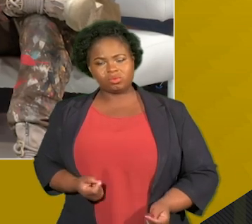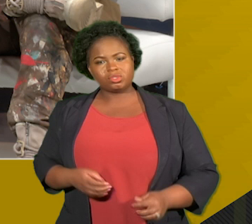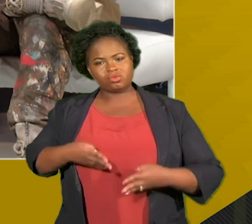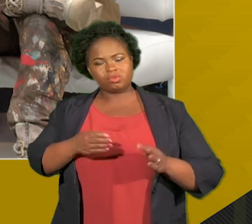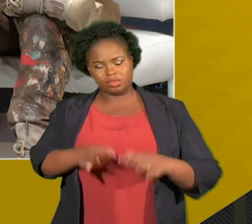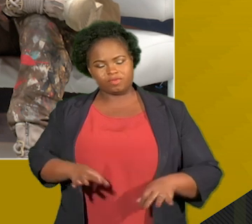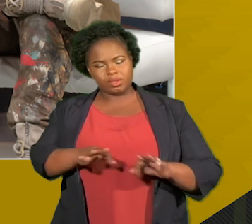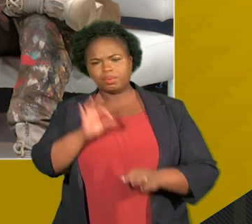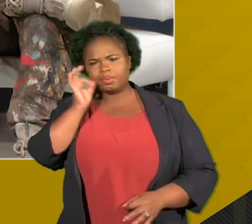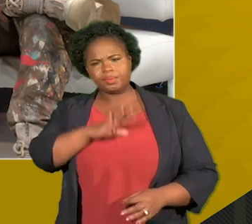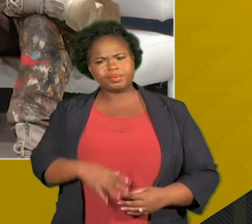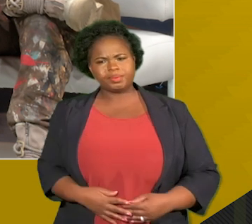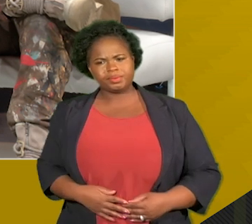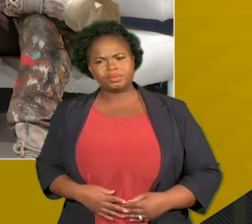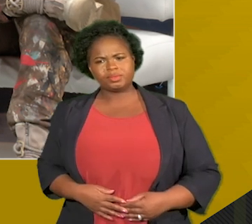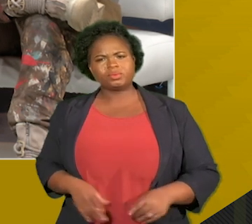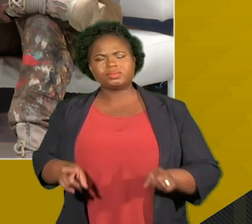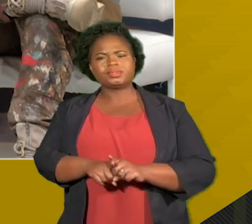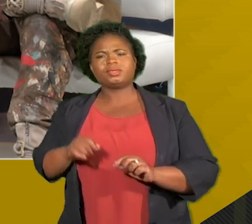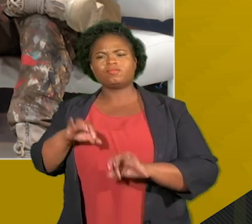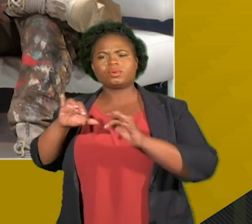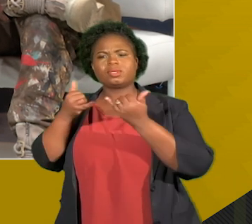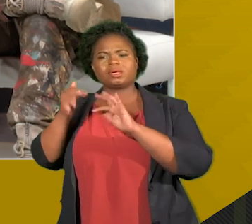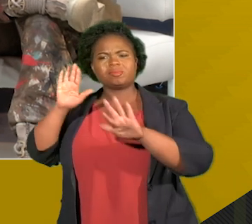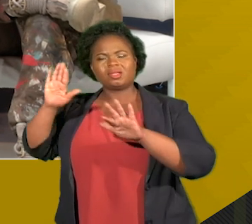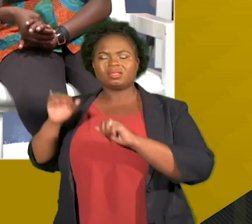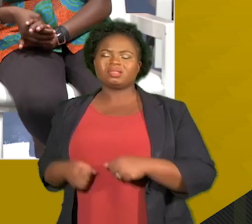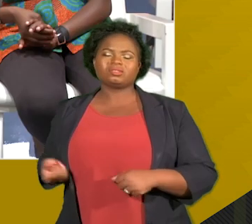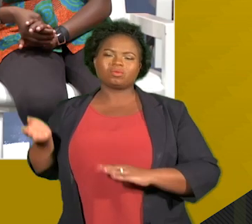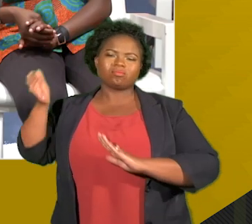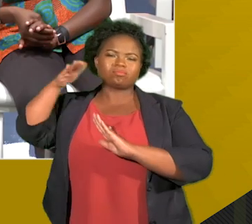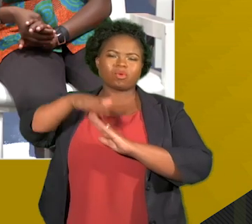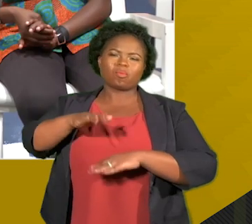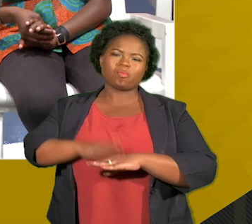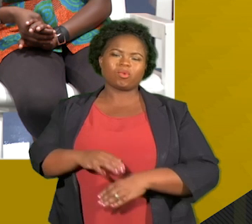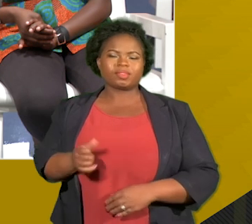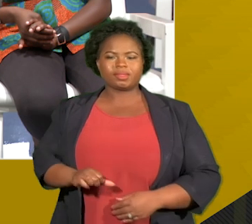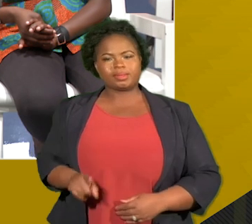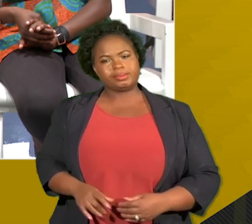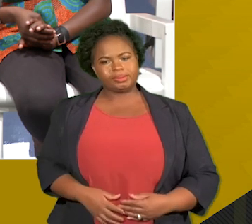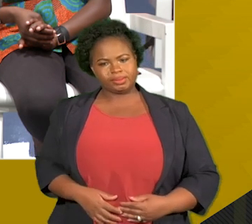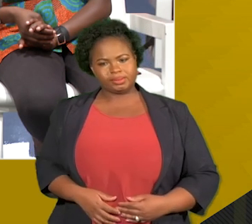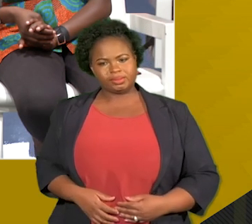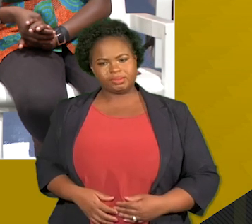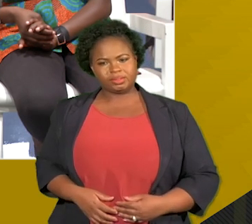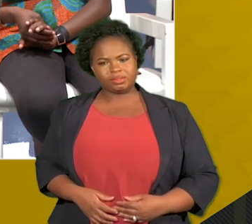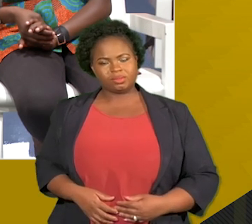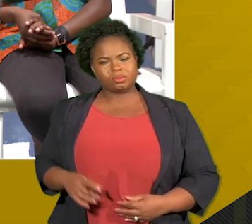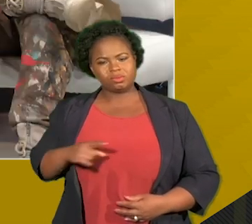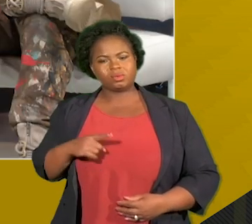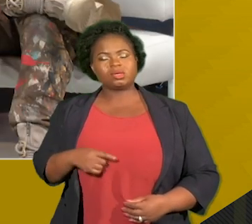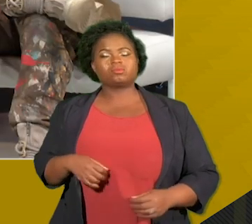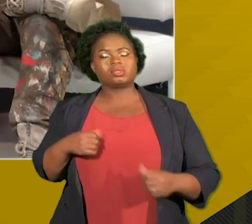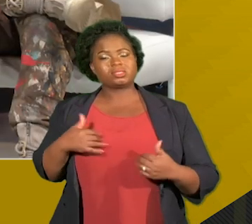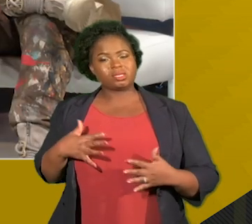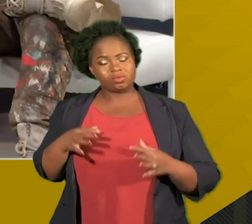value. It doesn't even have a gallery value. It's beyond that. Oh, nice. Yeah. The moment you start valuing yourself,